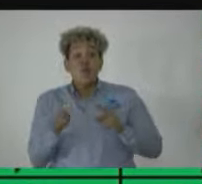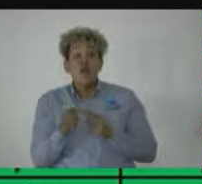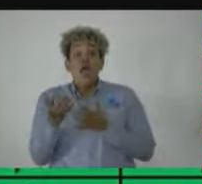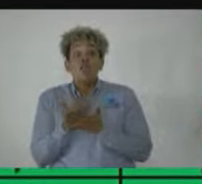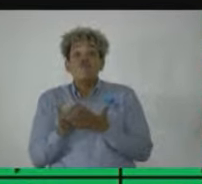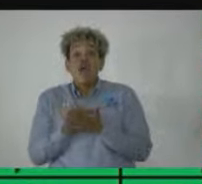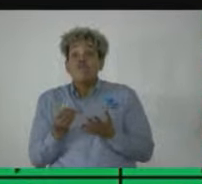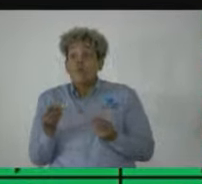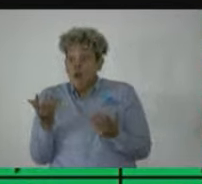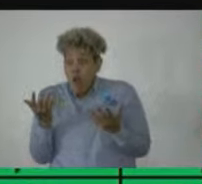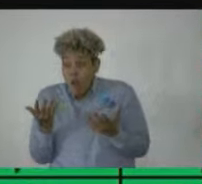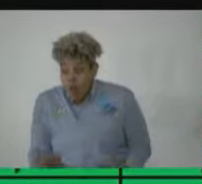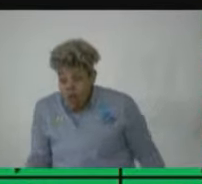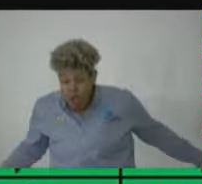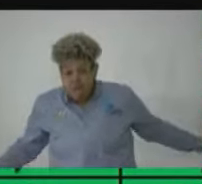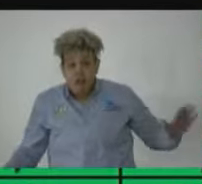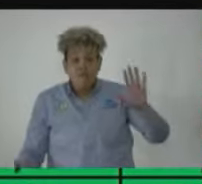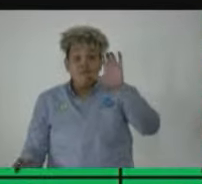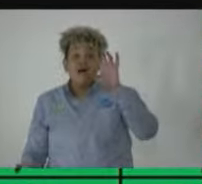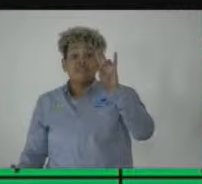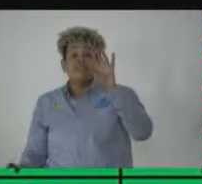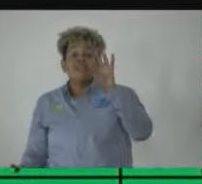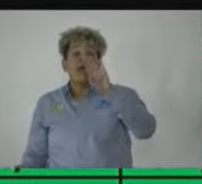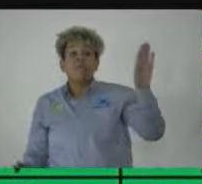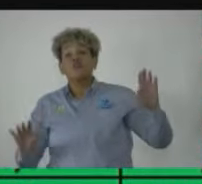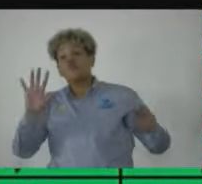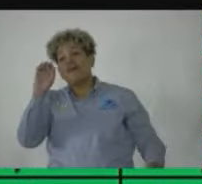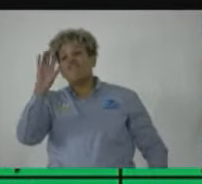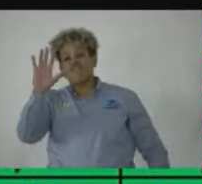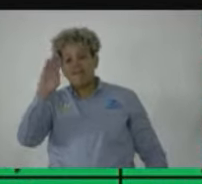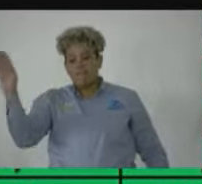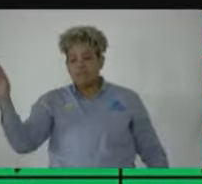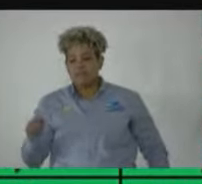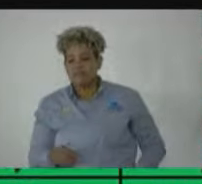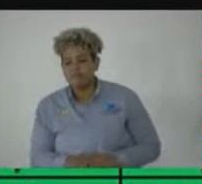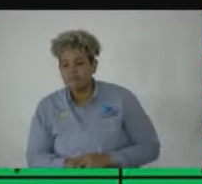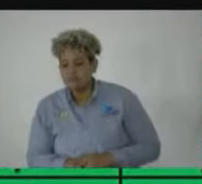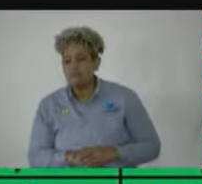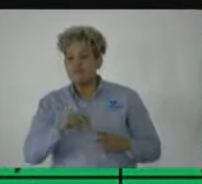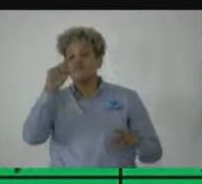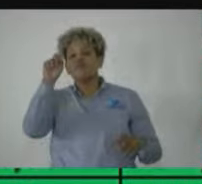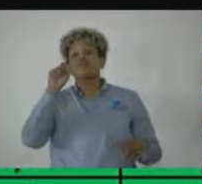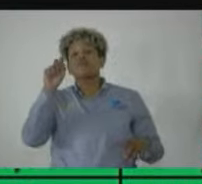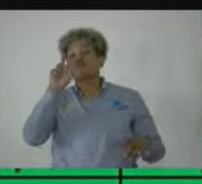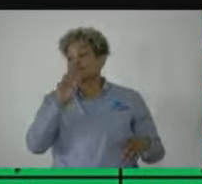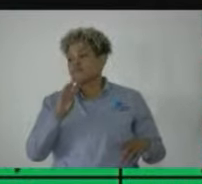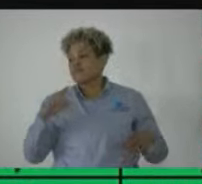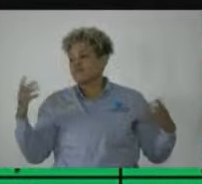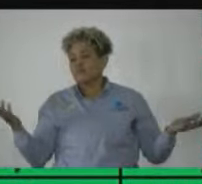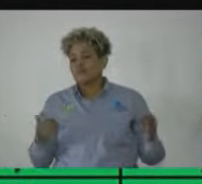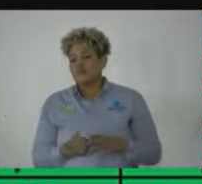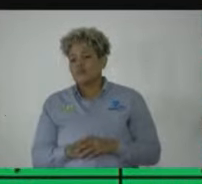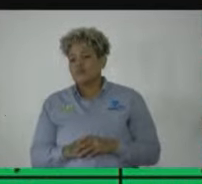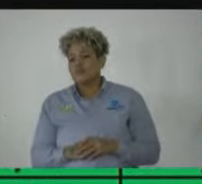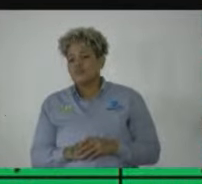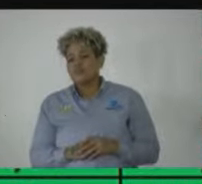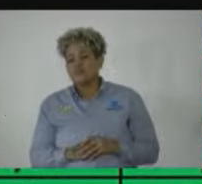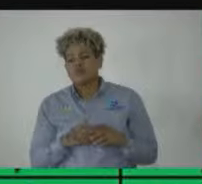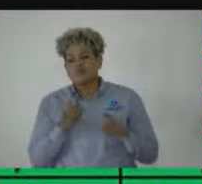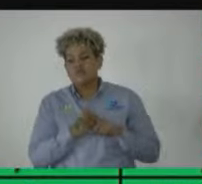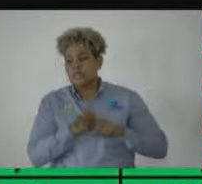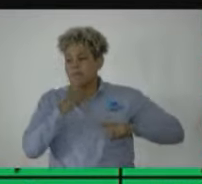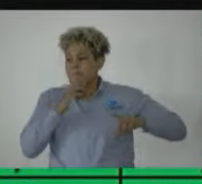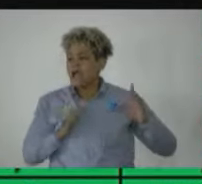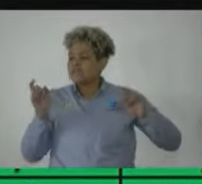revenues sank from $579 billion to $505 billion, an increase of 110. So, Madam